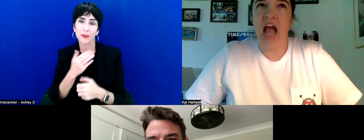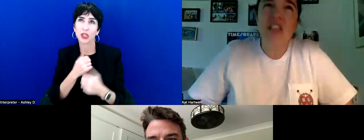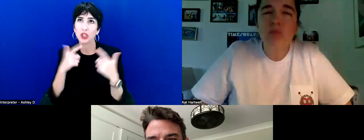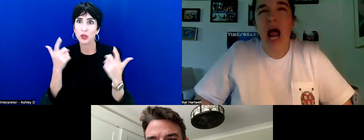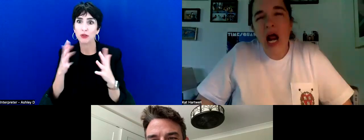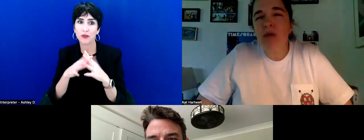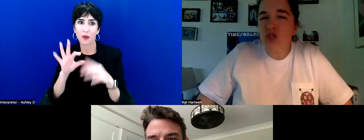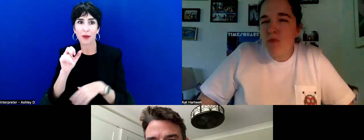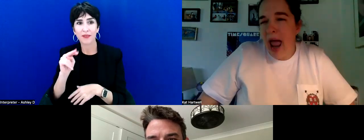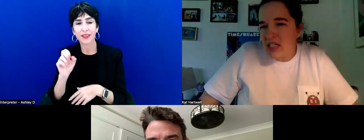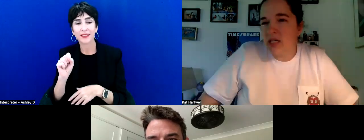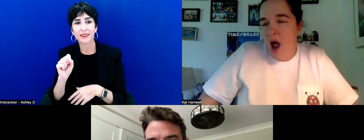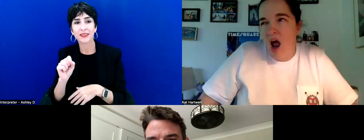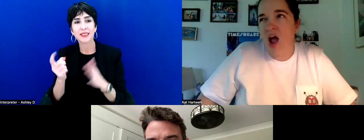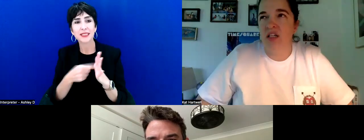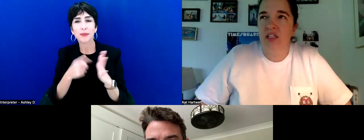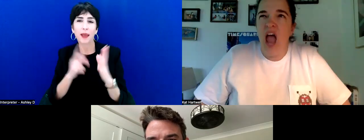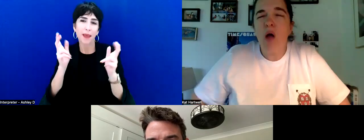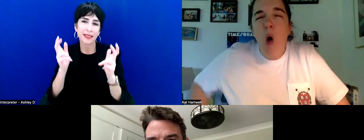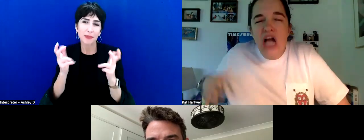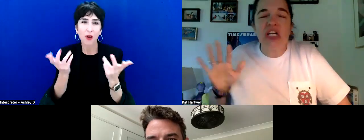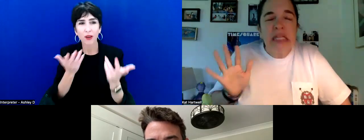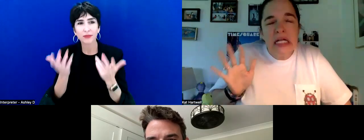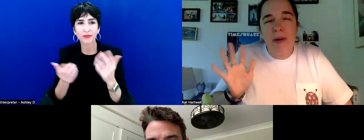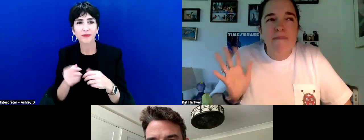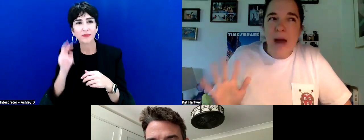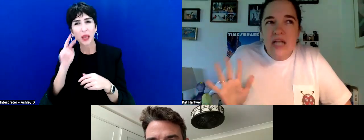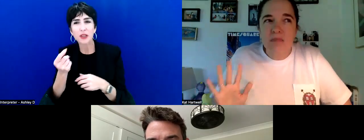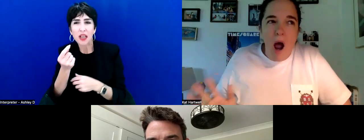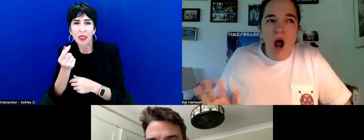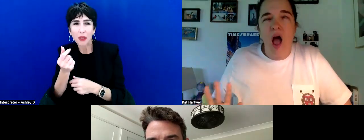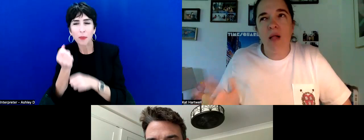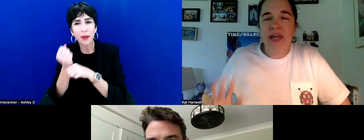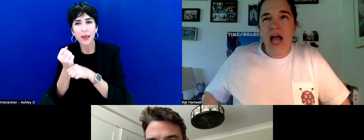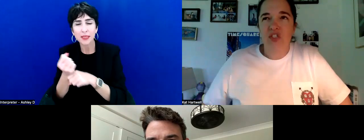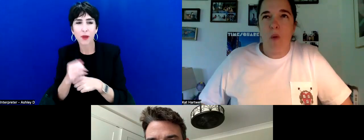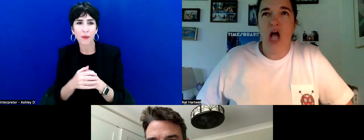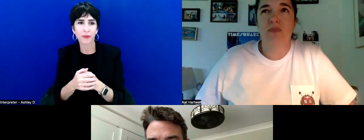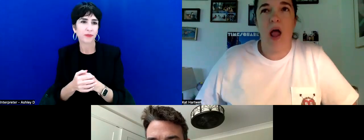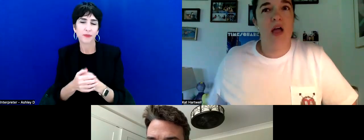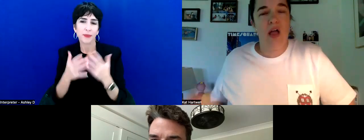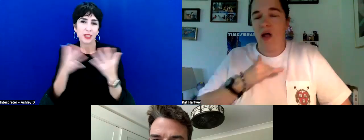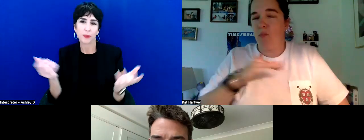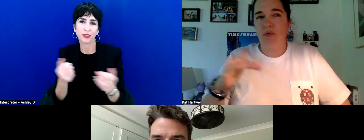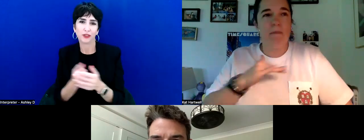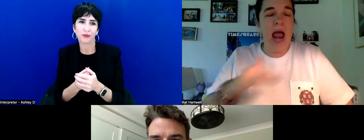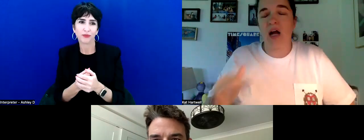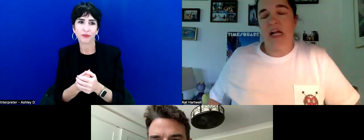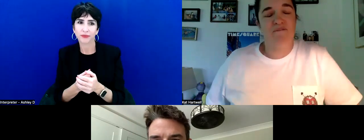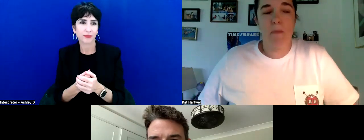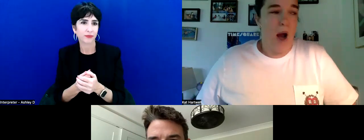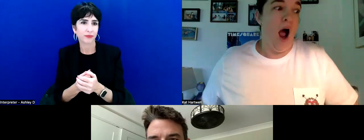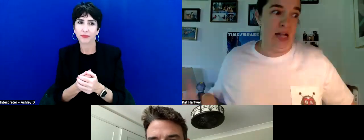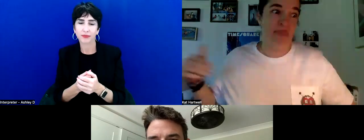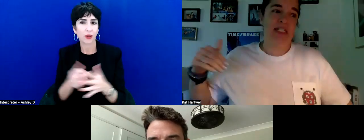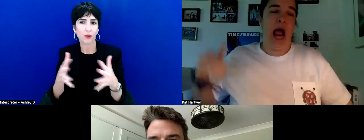football fan. Sometimes I do basketball. I watch a little bit of baseball, but not so much. But